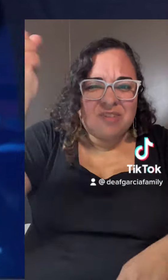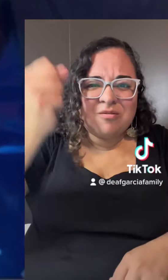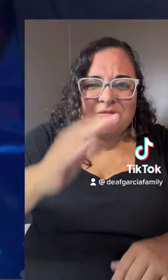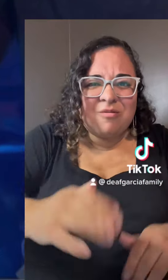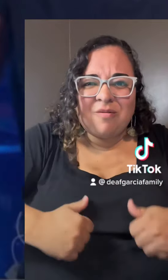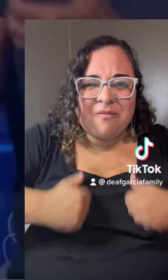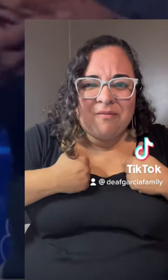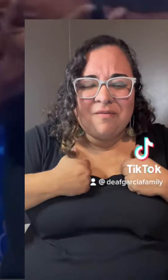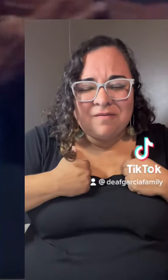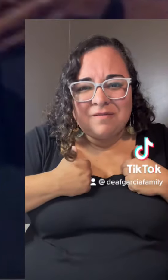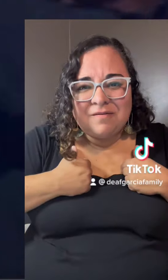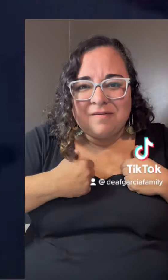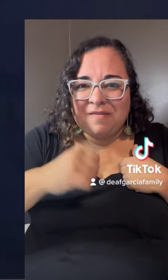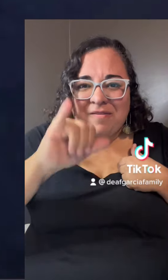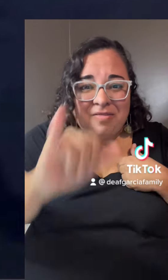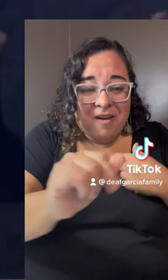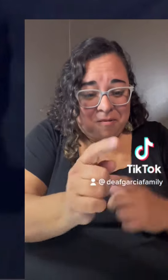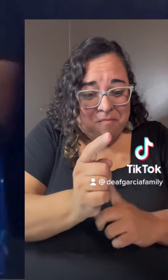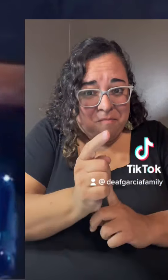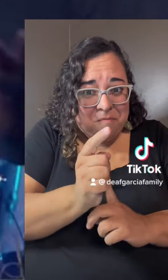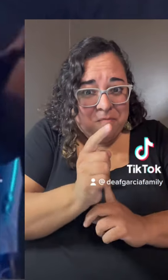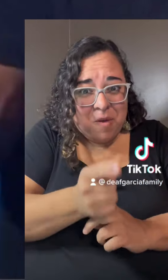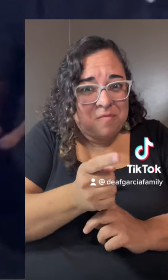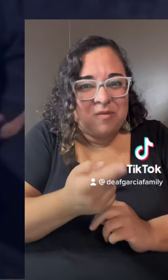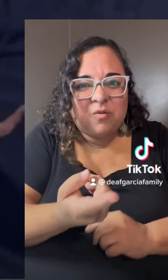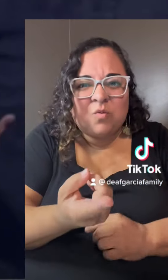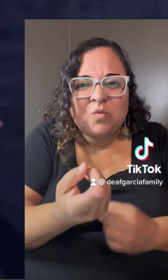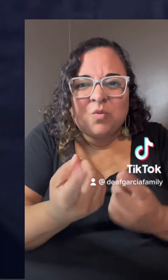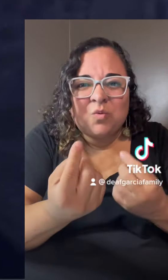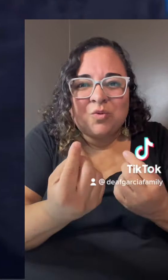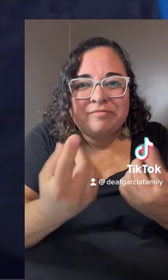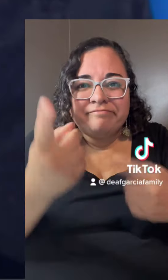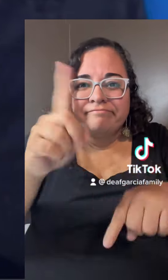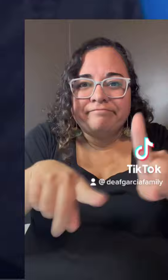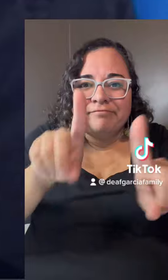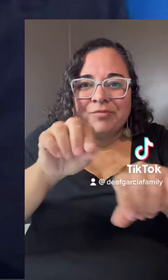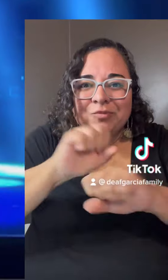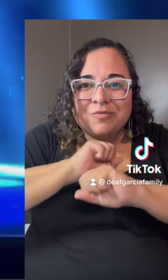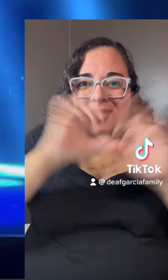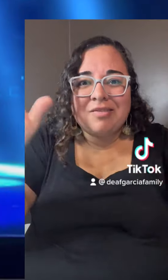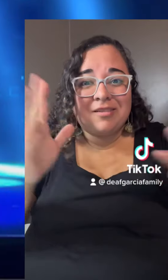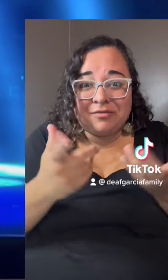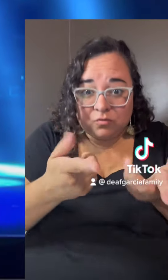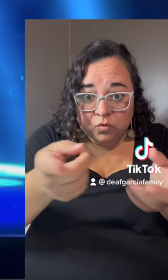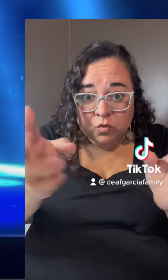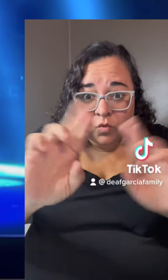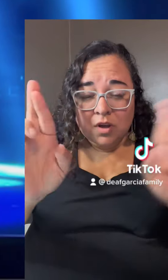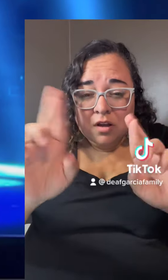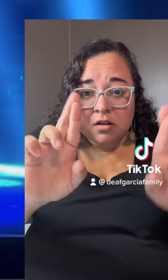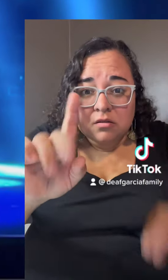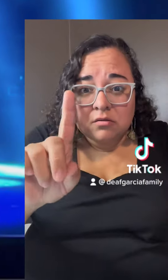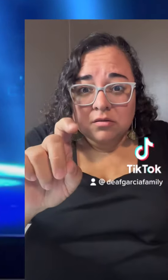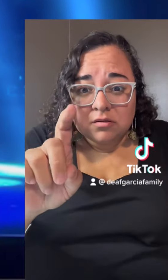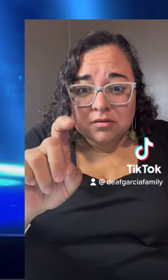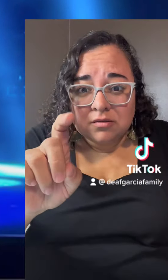And at that moment, there's nothing you can do about it. Are you ready?